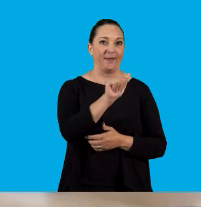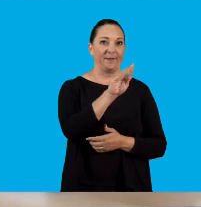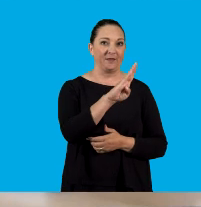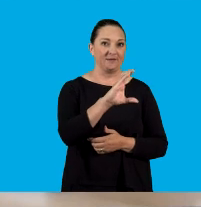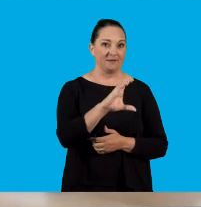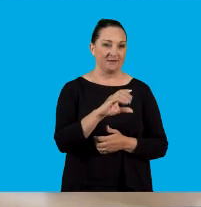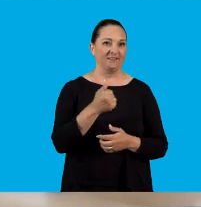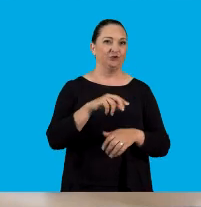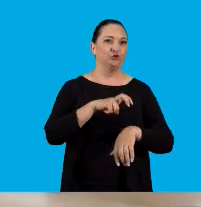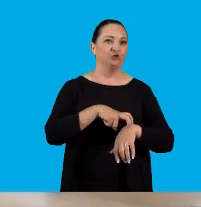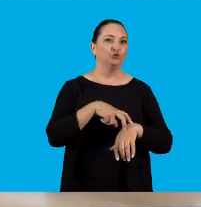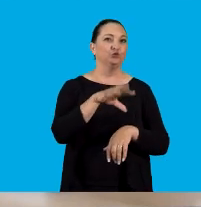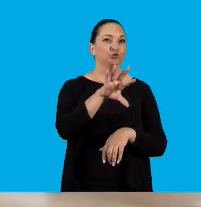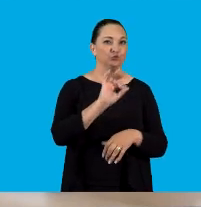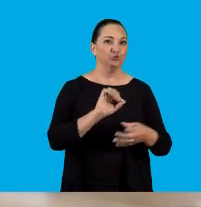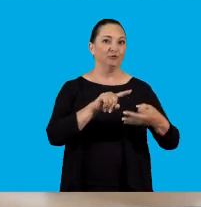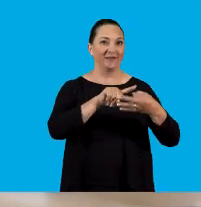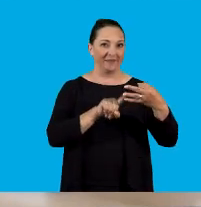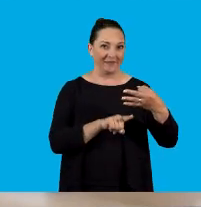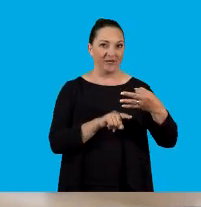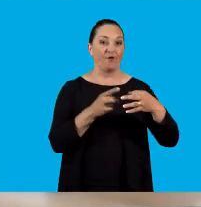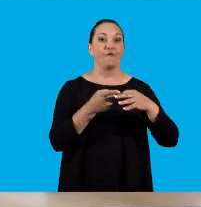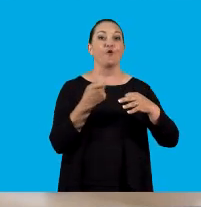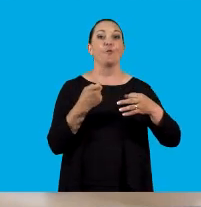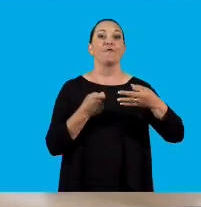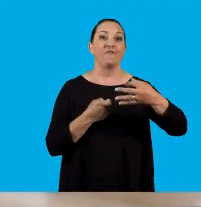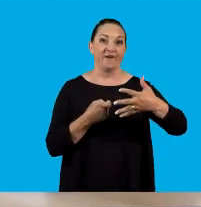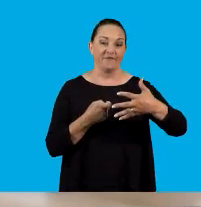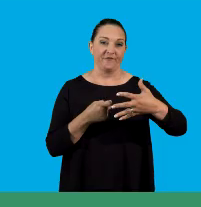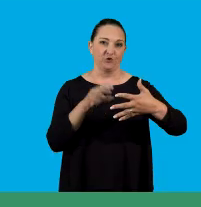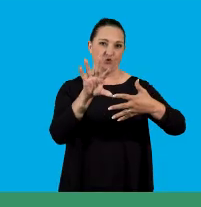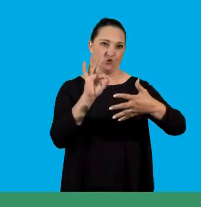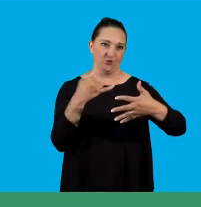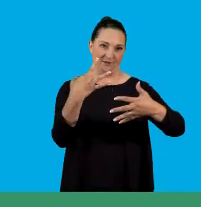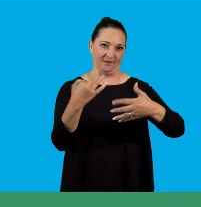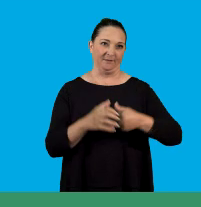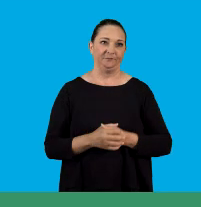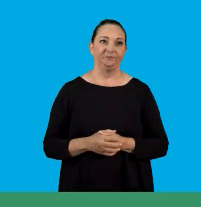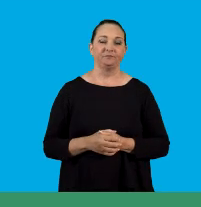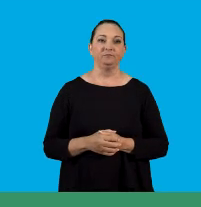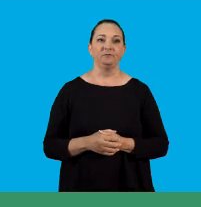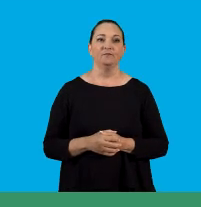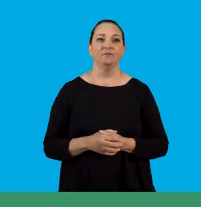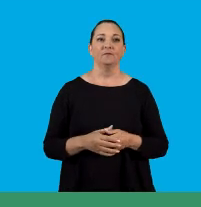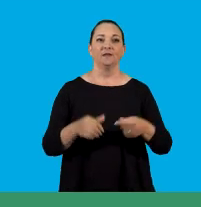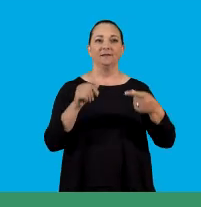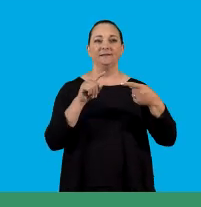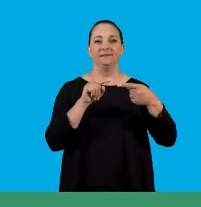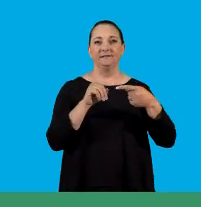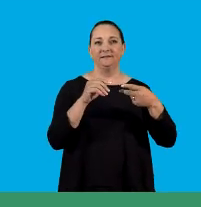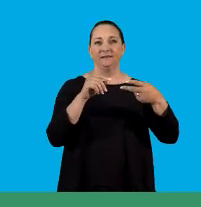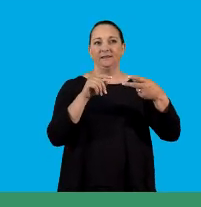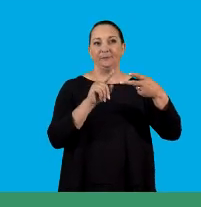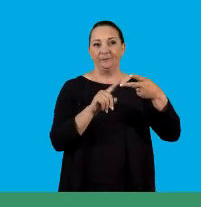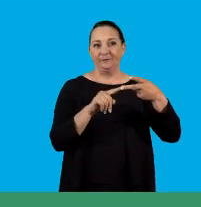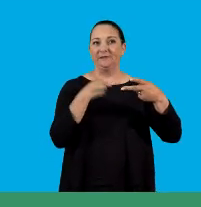C, meaning you have to choose 3 elements out of the 5. And then another statement focuses now on saying